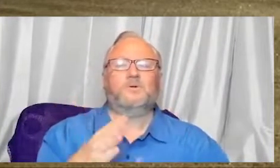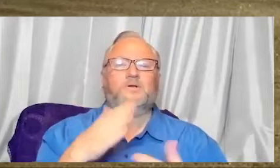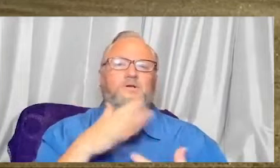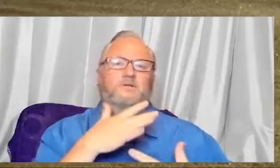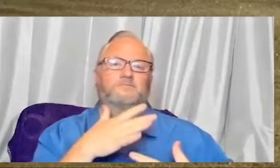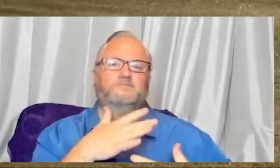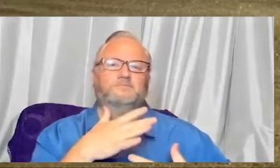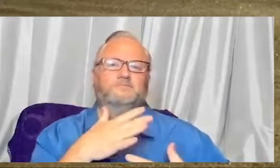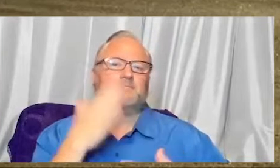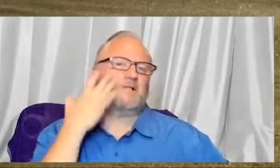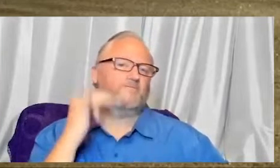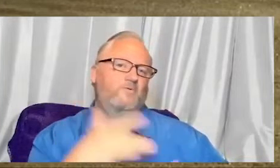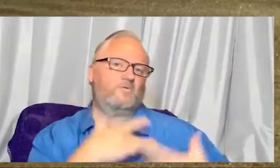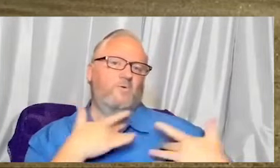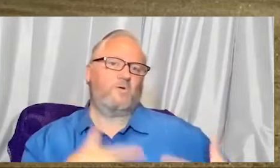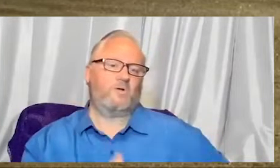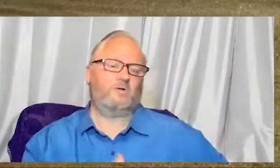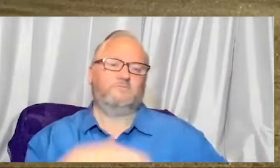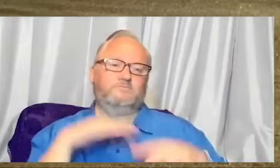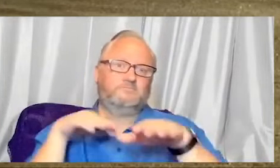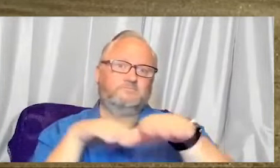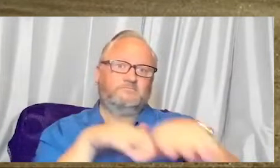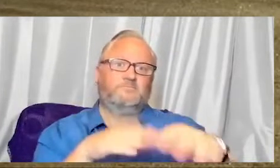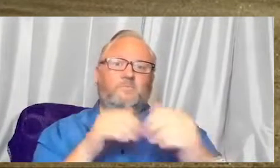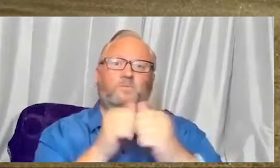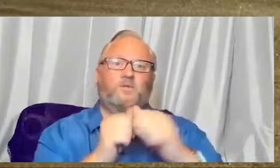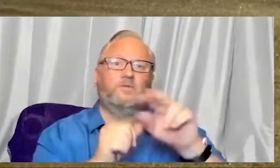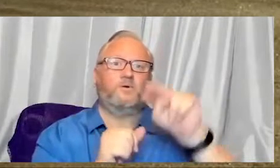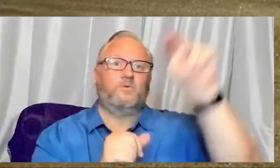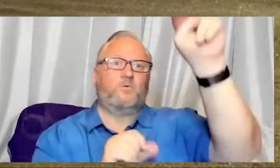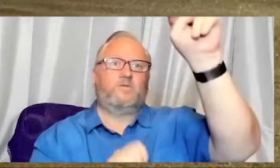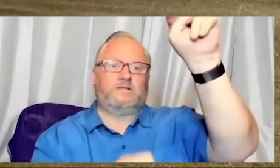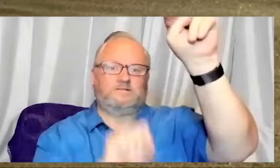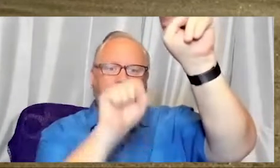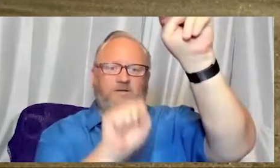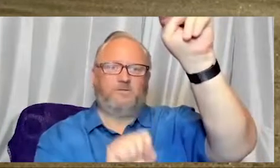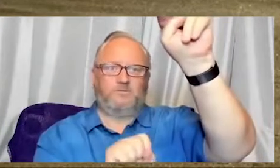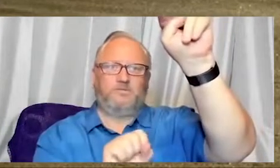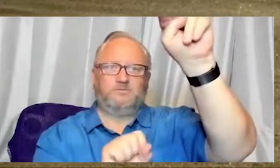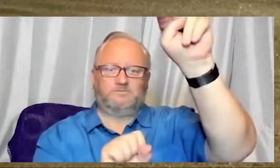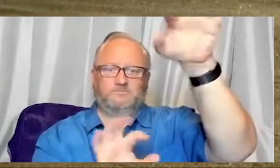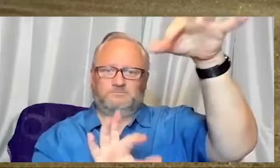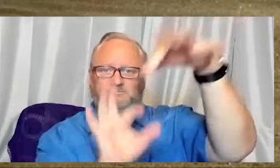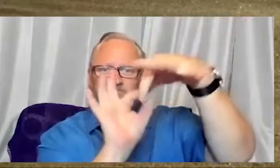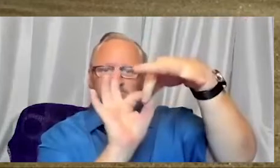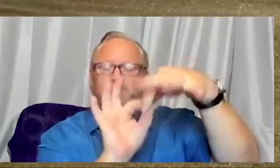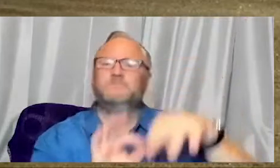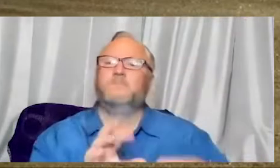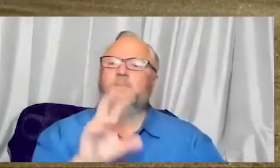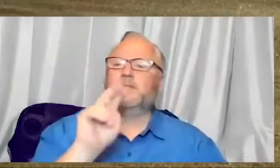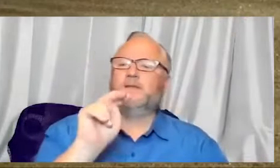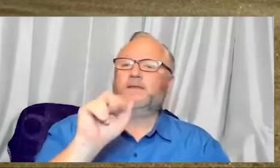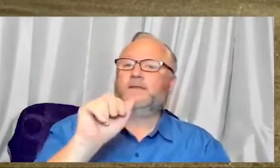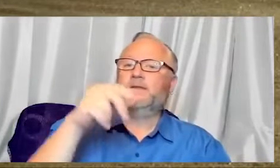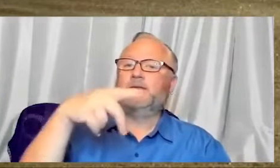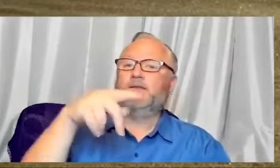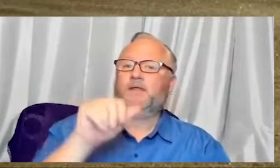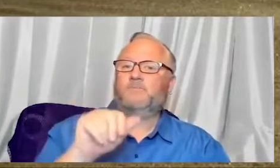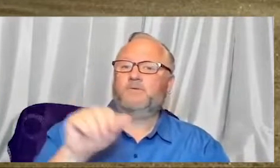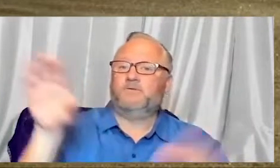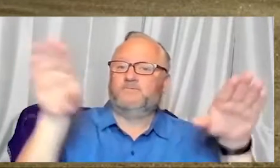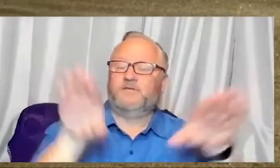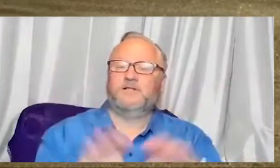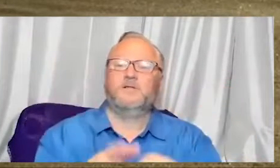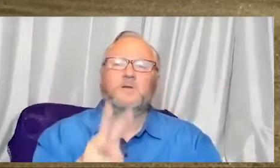flowing connection between both North and South. I am Napa Valley, where waters run through